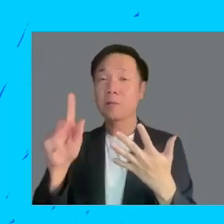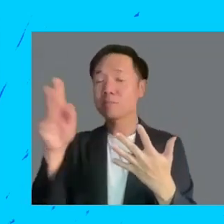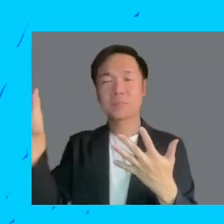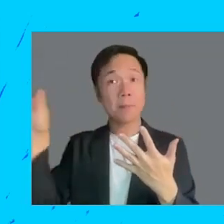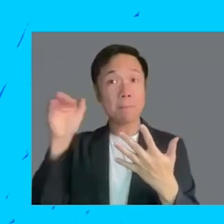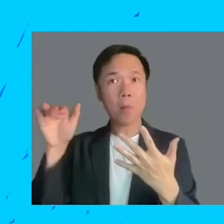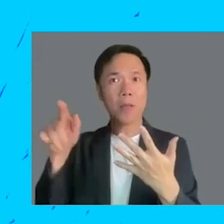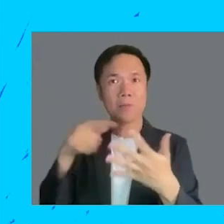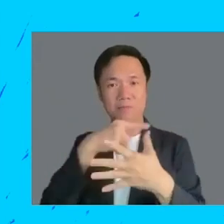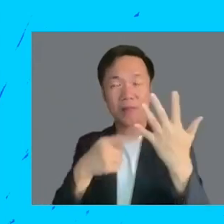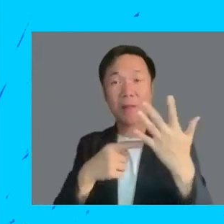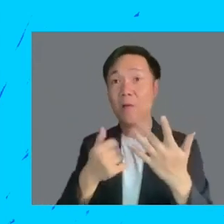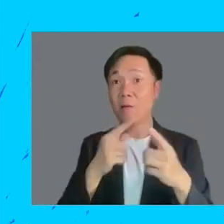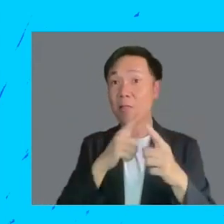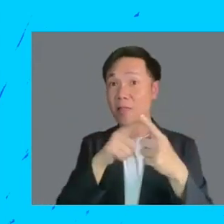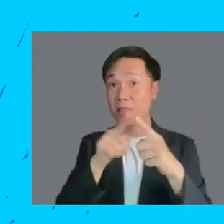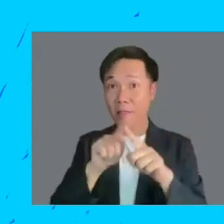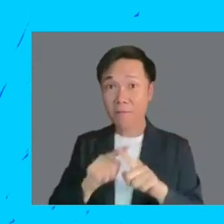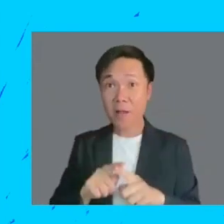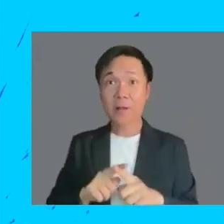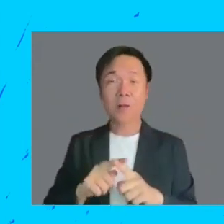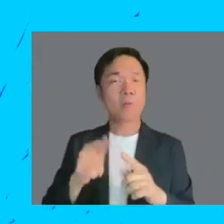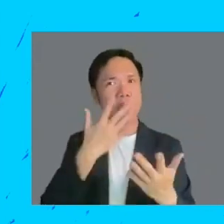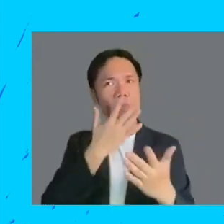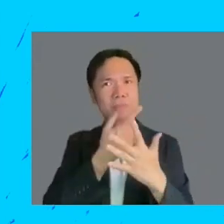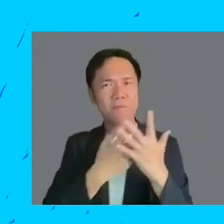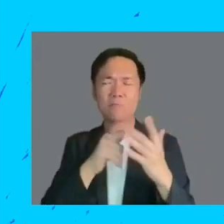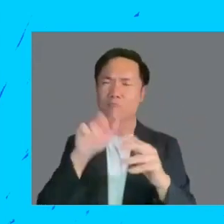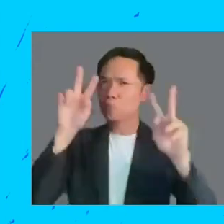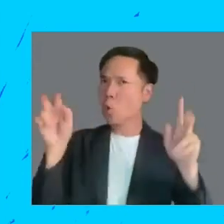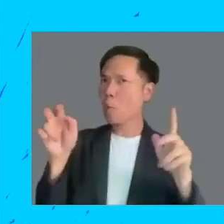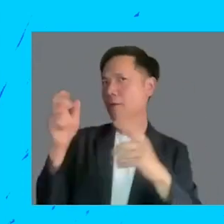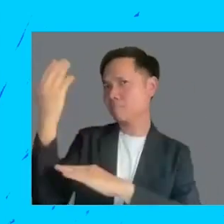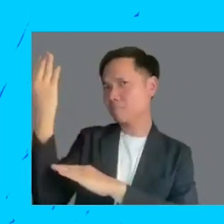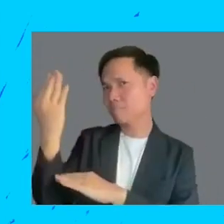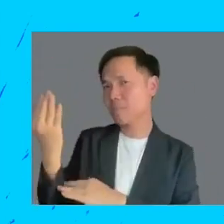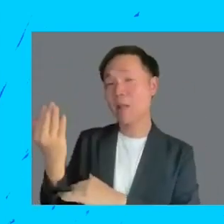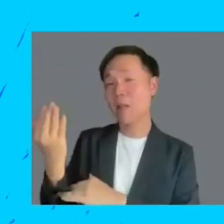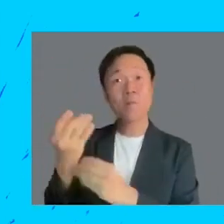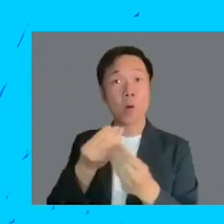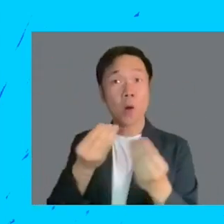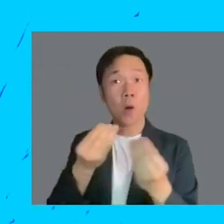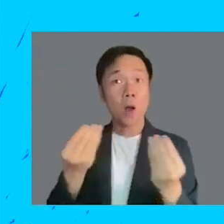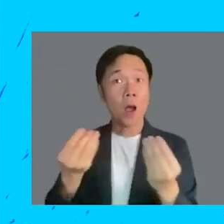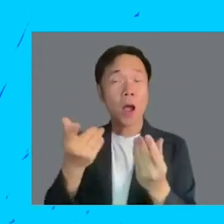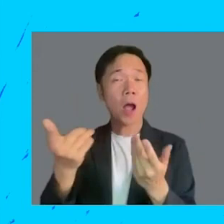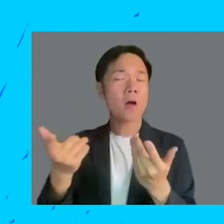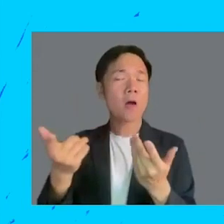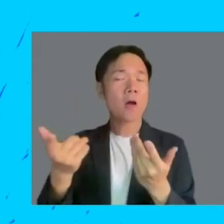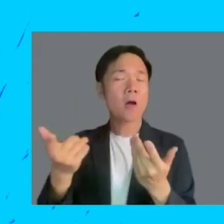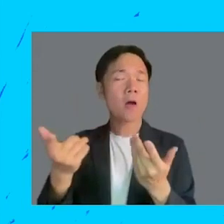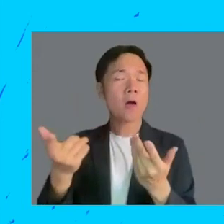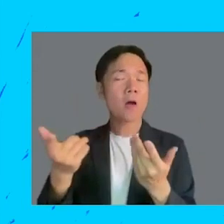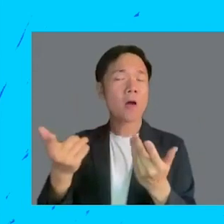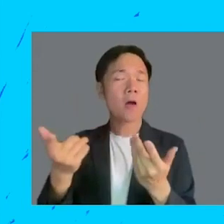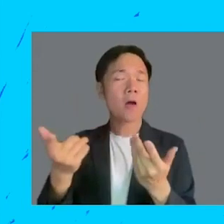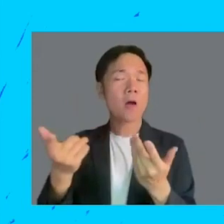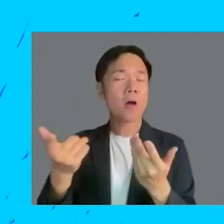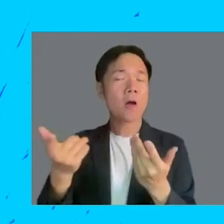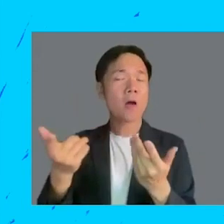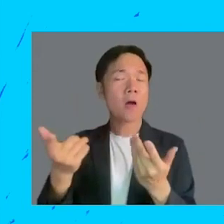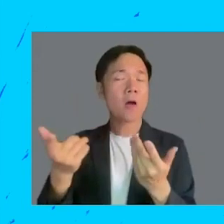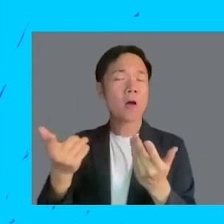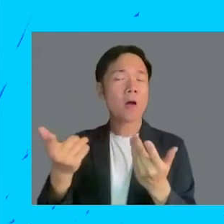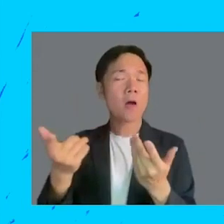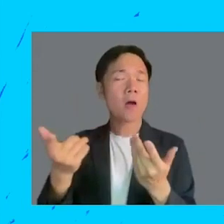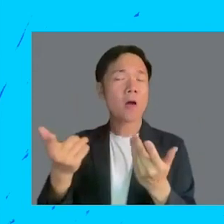they will share some concerning issues that are affecting young people within their countries. We shall also specify the gaps,